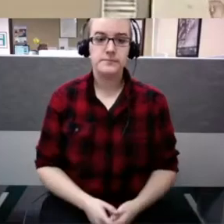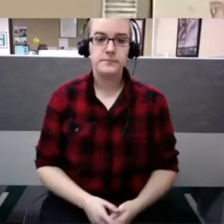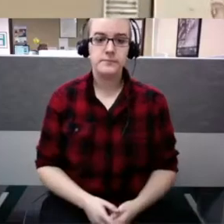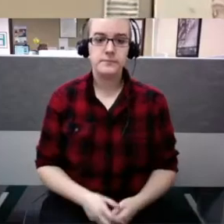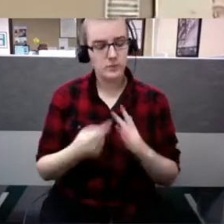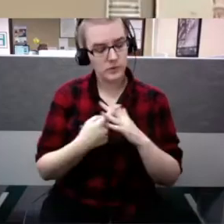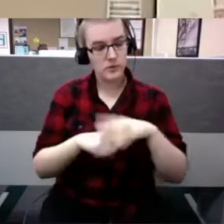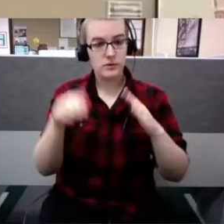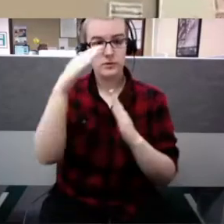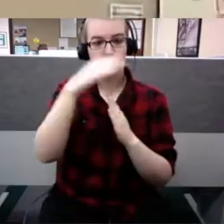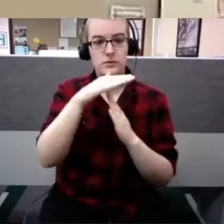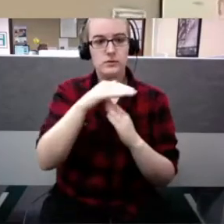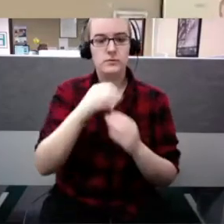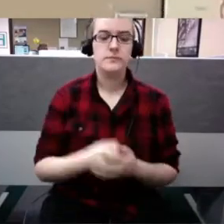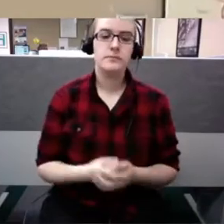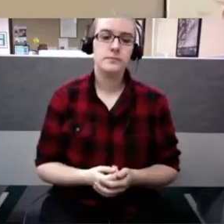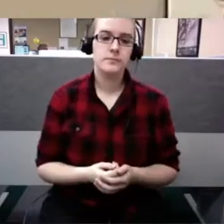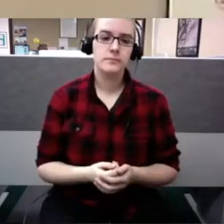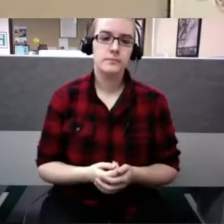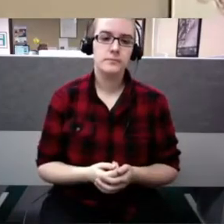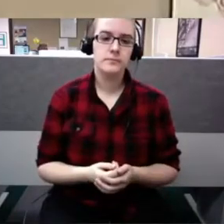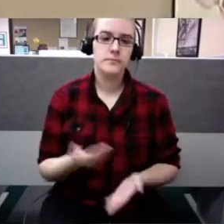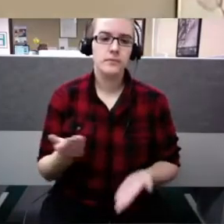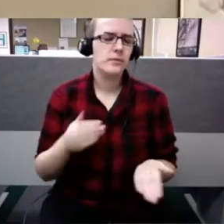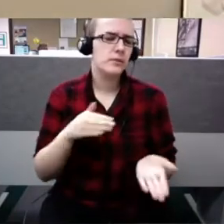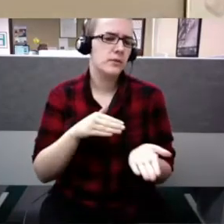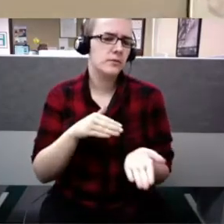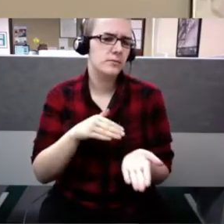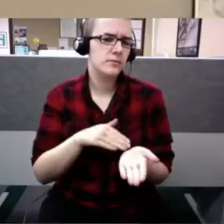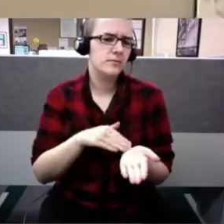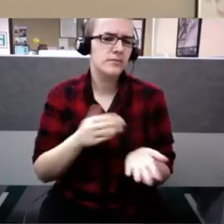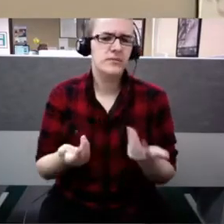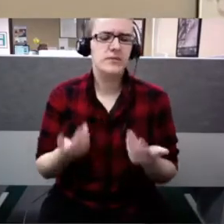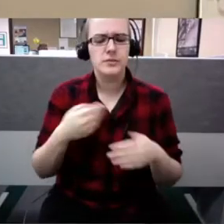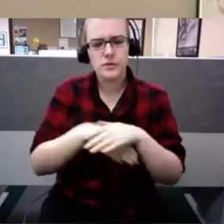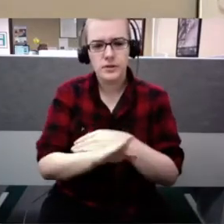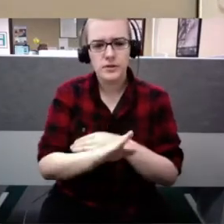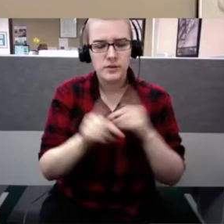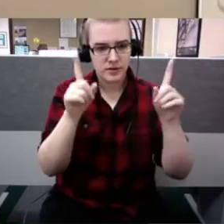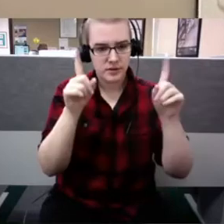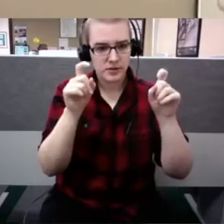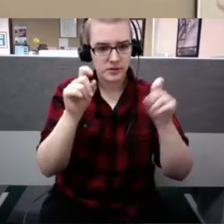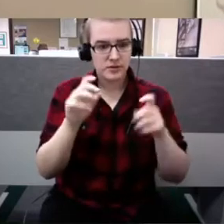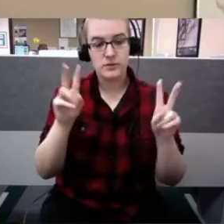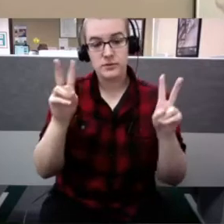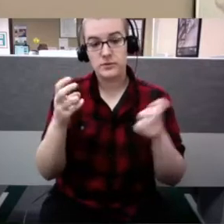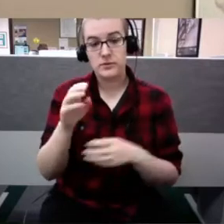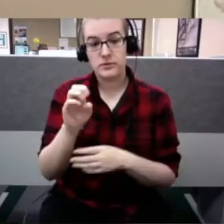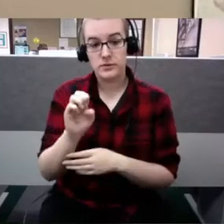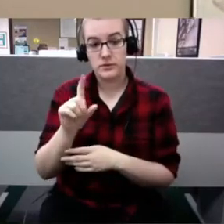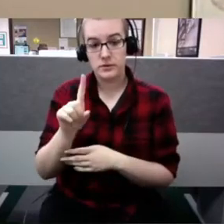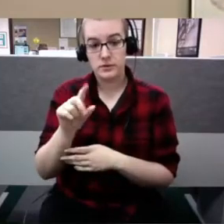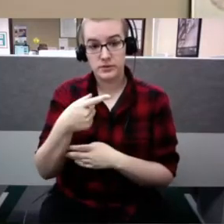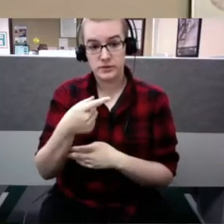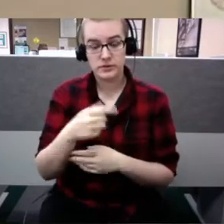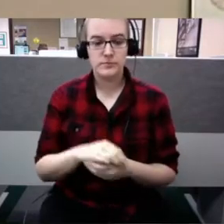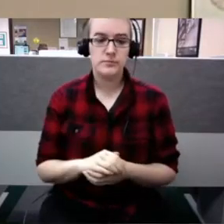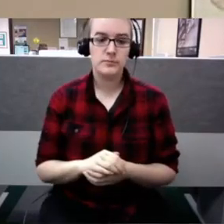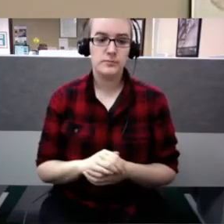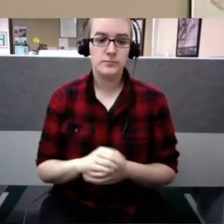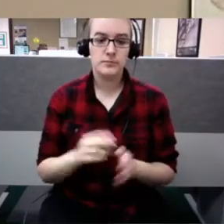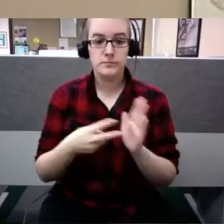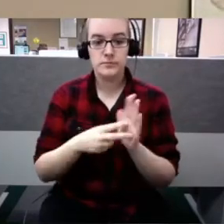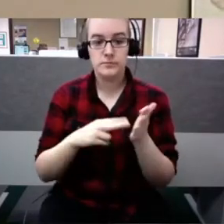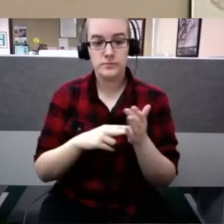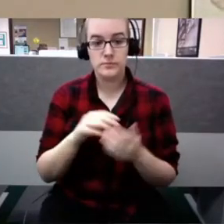with the top. You might have some problems that your doctor wants you to come in and have an exam called an EGD. It stands